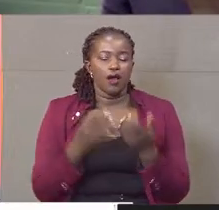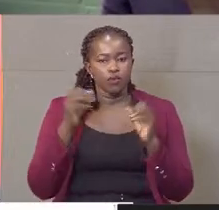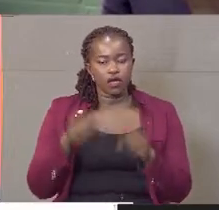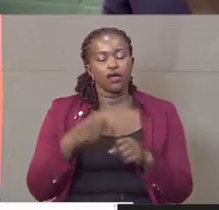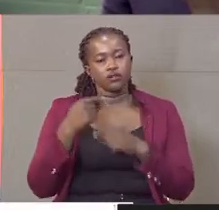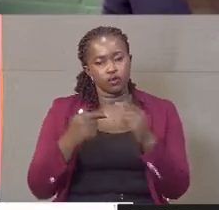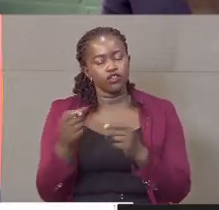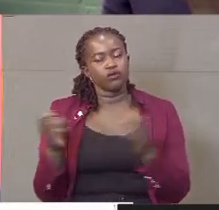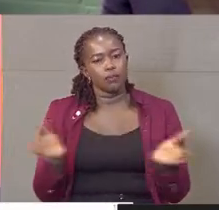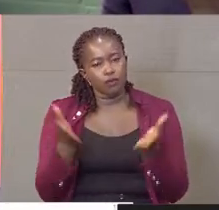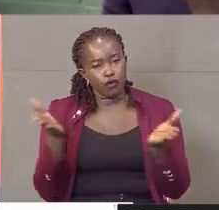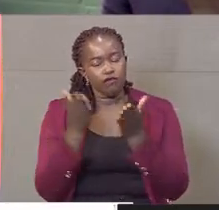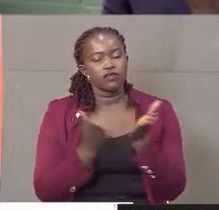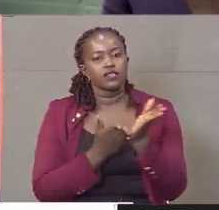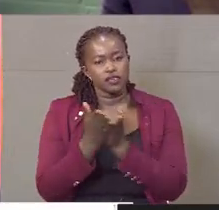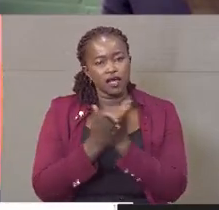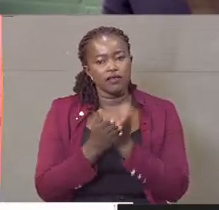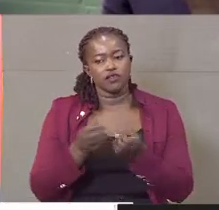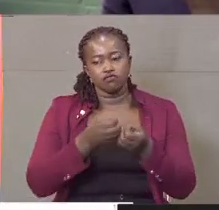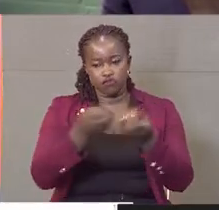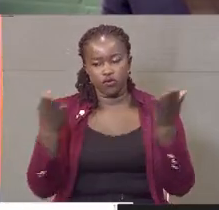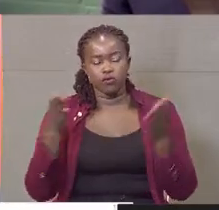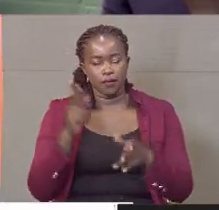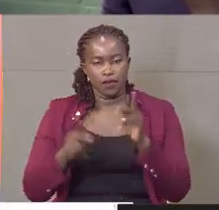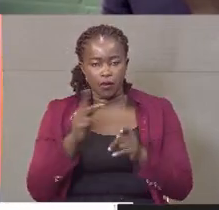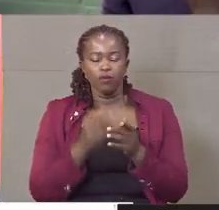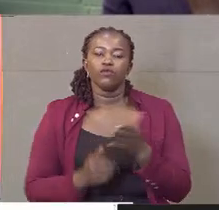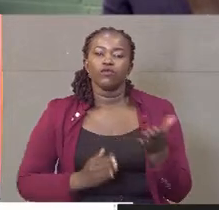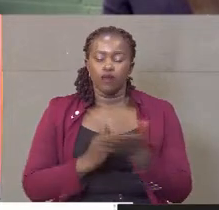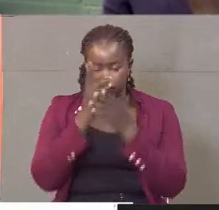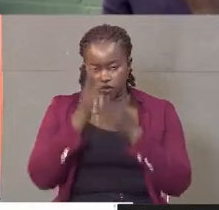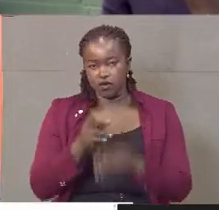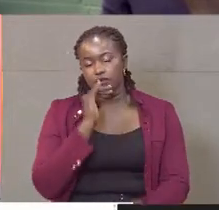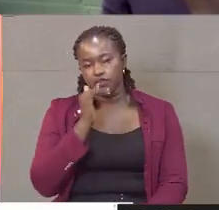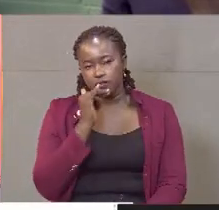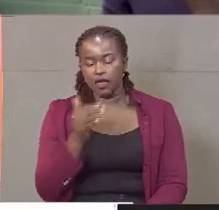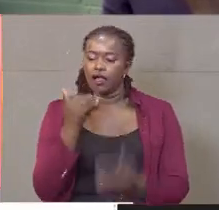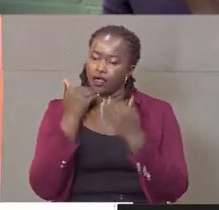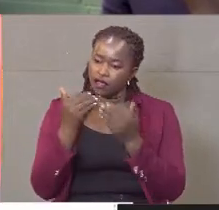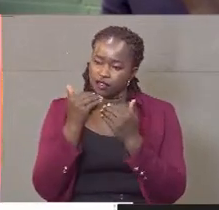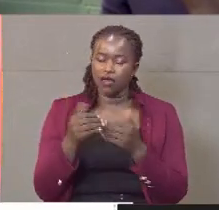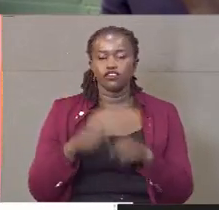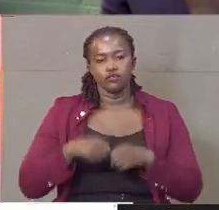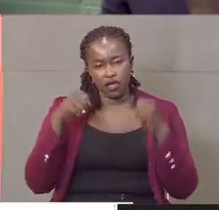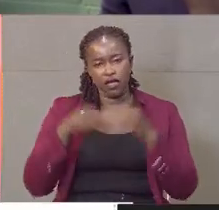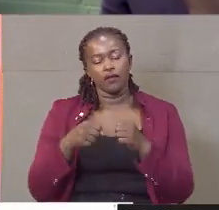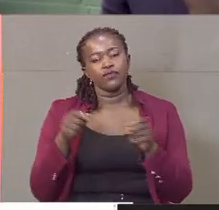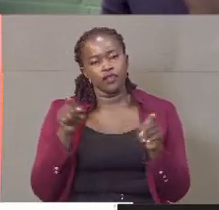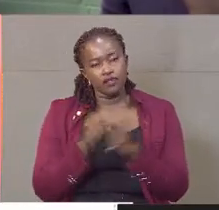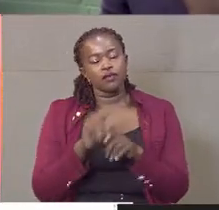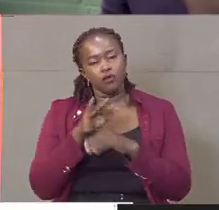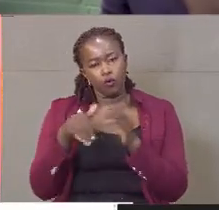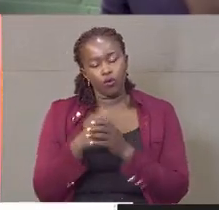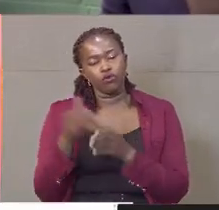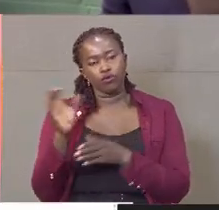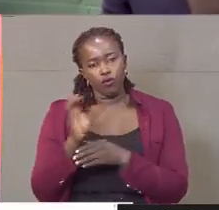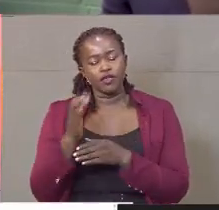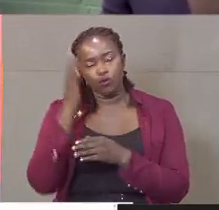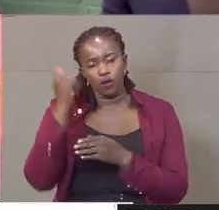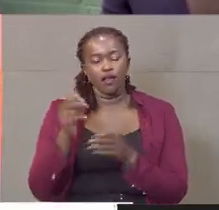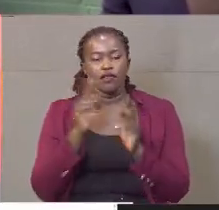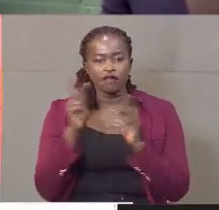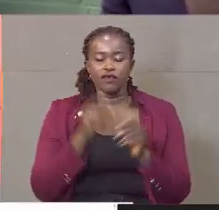on our service delivery. Right, Honorable Speaker, I want to thank the chair and the committee for a very well, good, laid